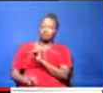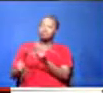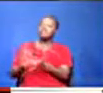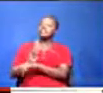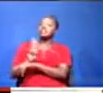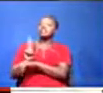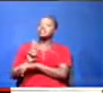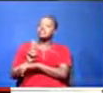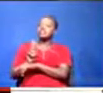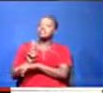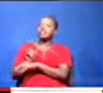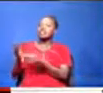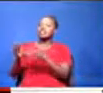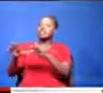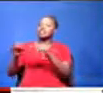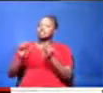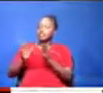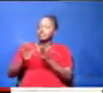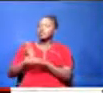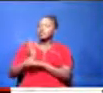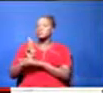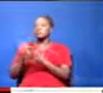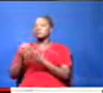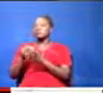The receiver can use it or cannot use it.